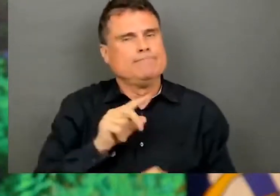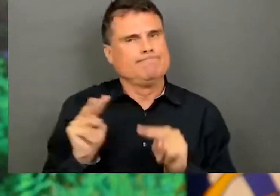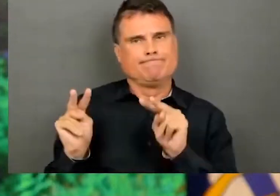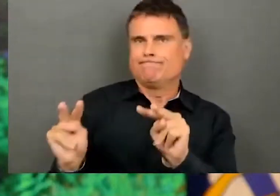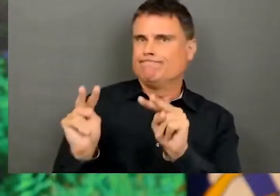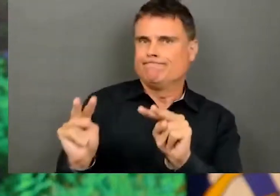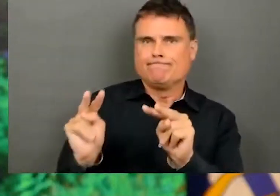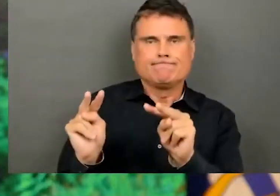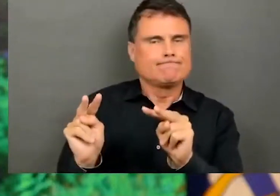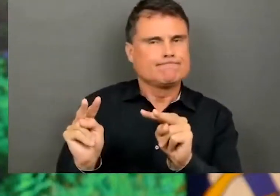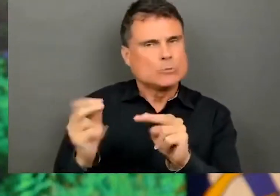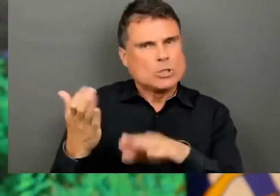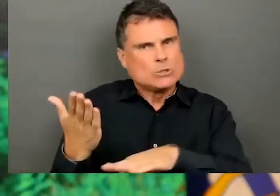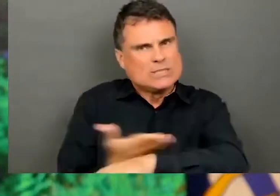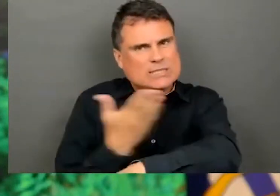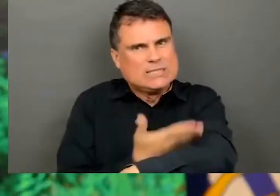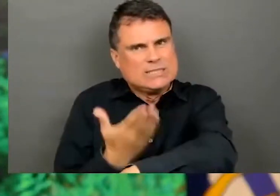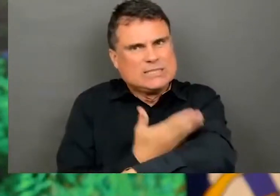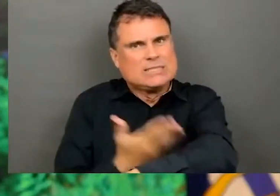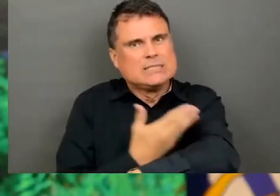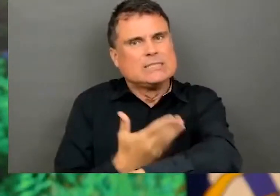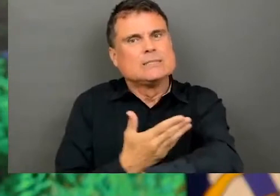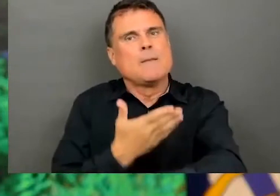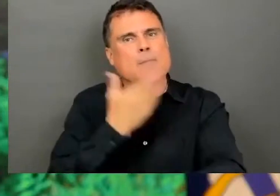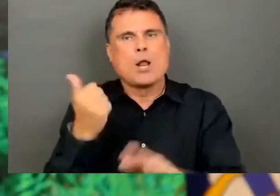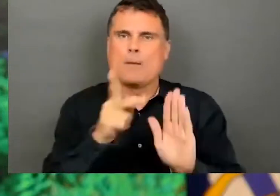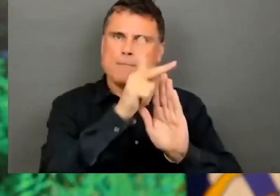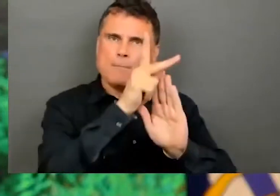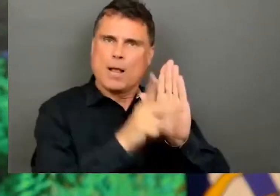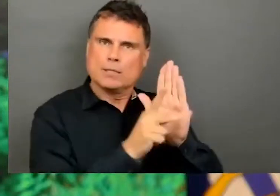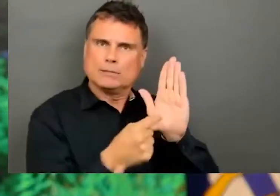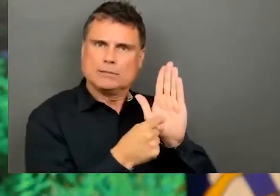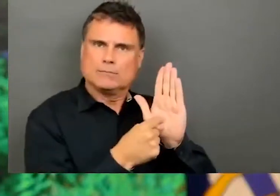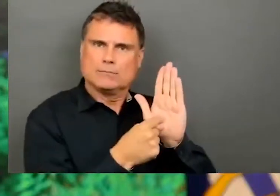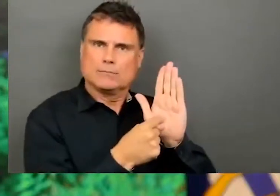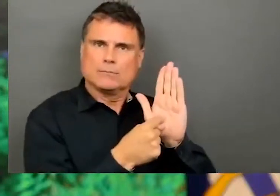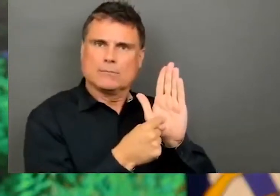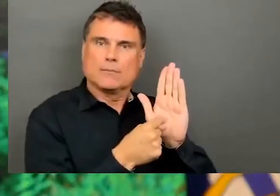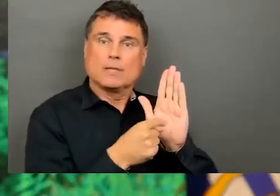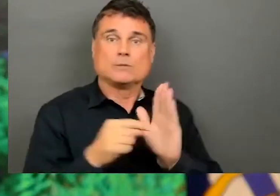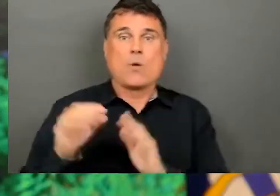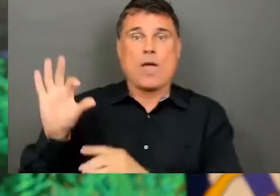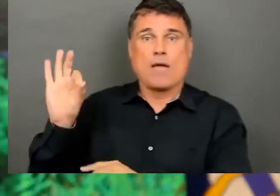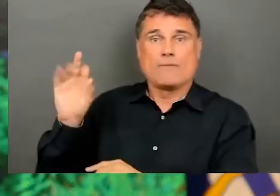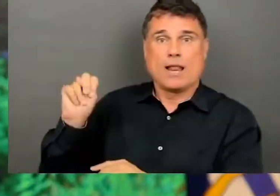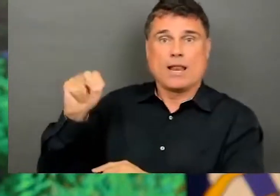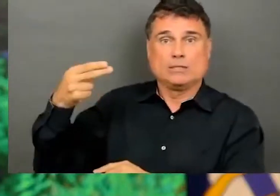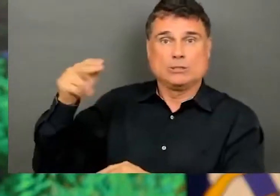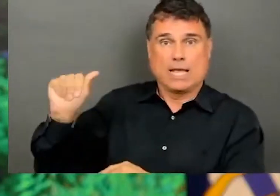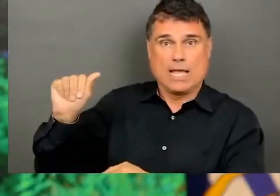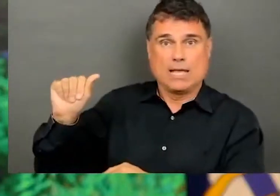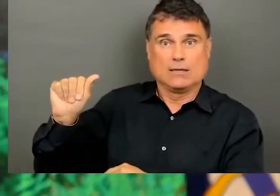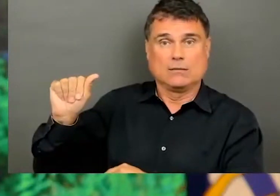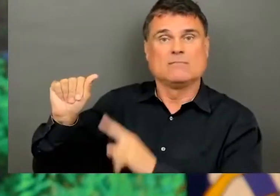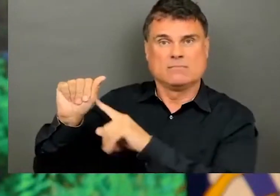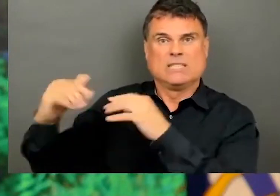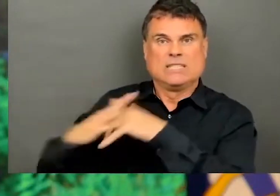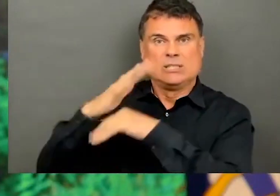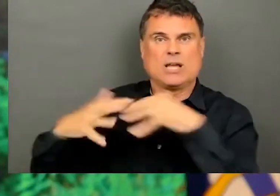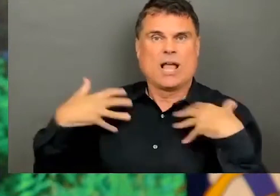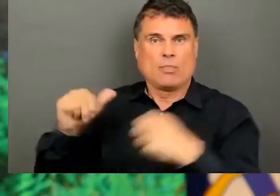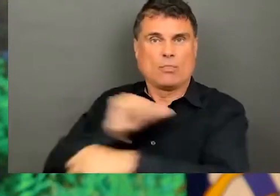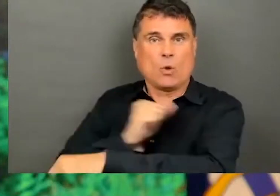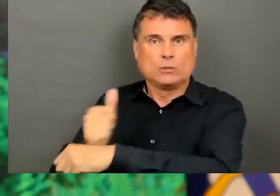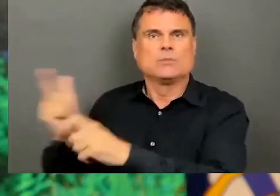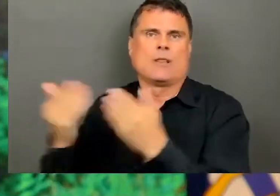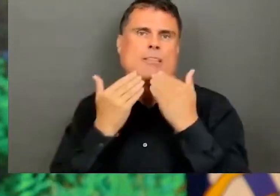drugs. And the FNHA commends the BC government for the work to date on this new initiative